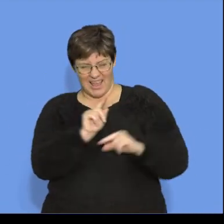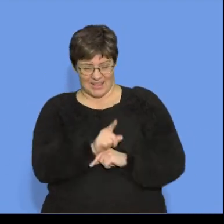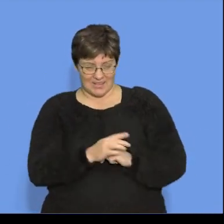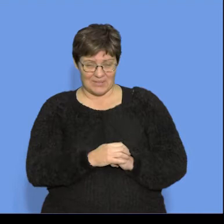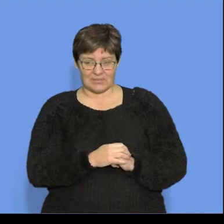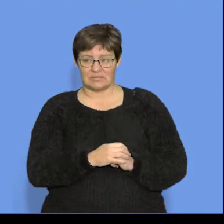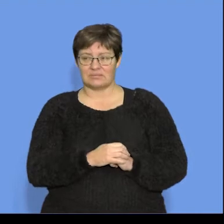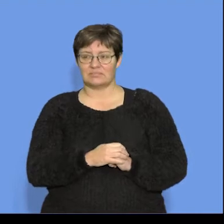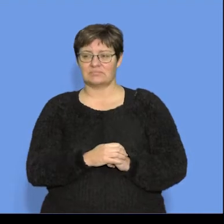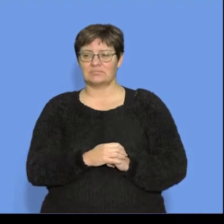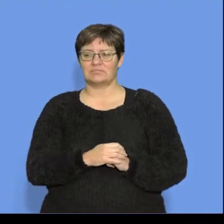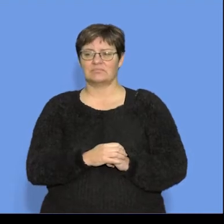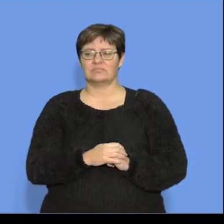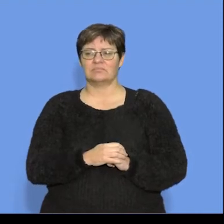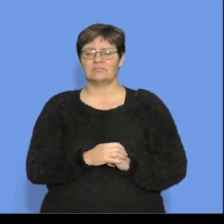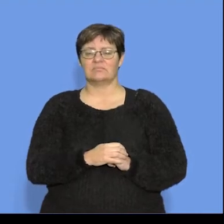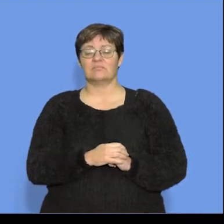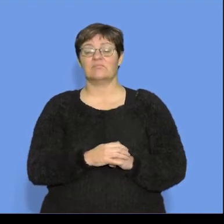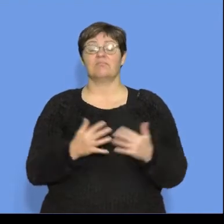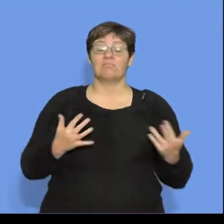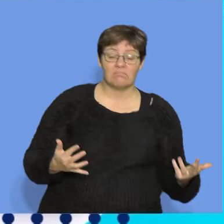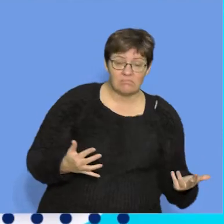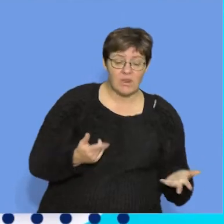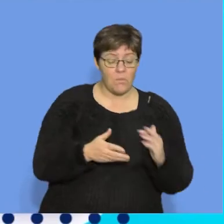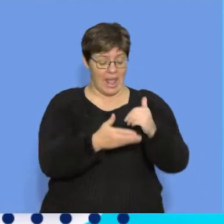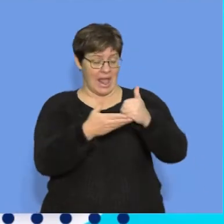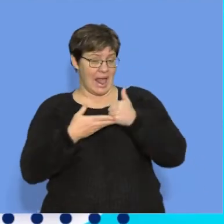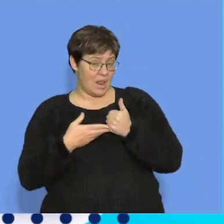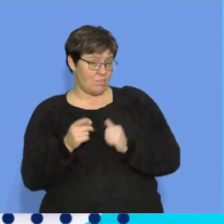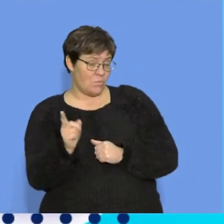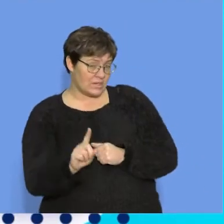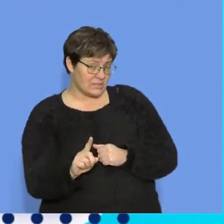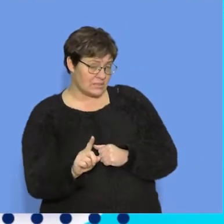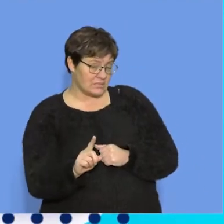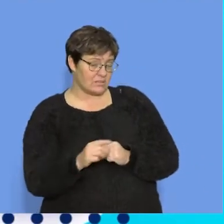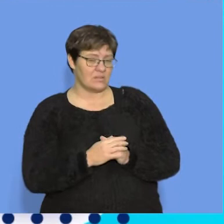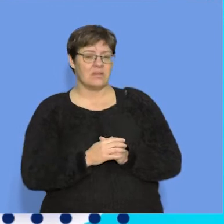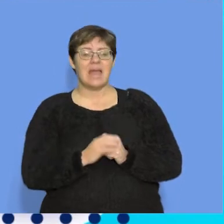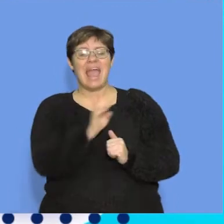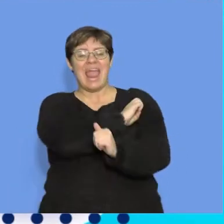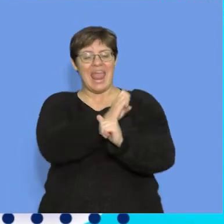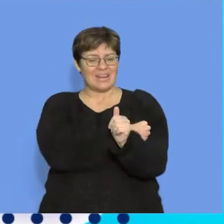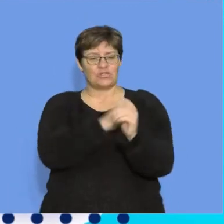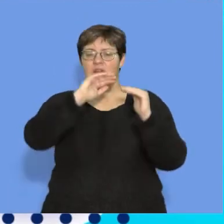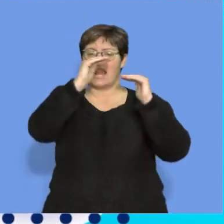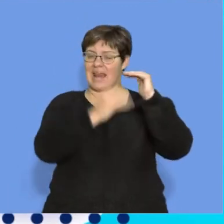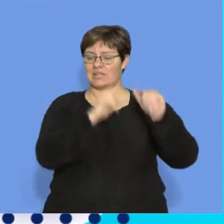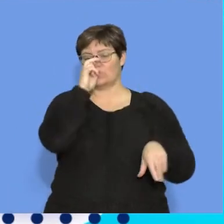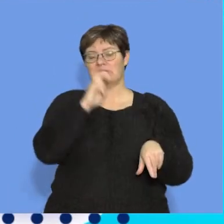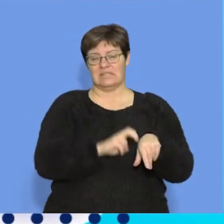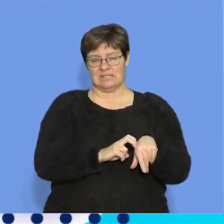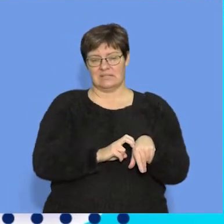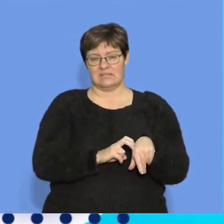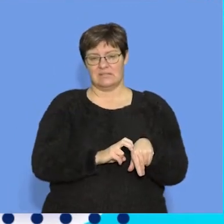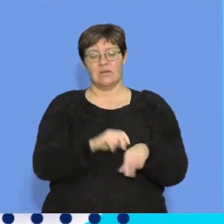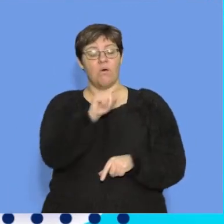out. Now, one of the things that can help us reduce the energy that's required to